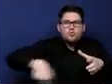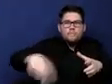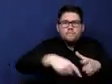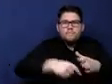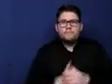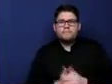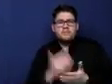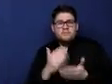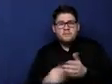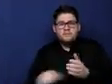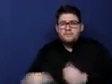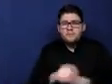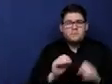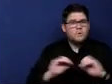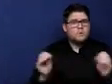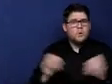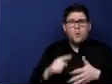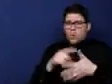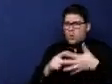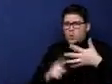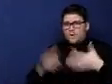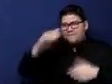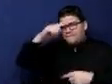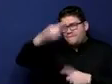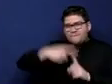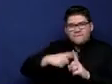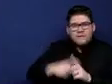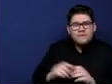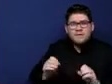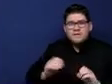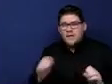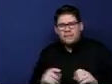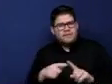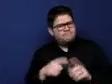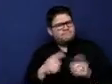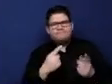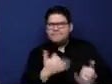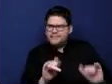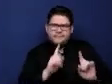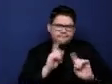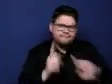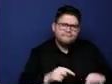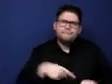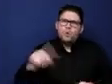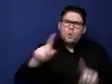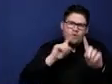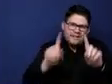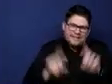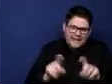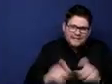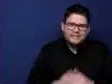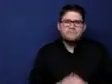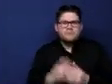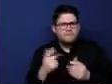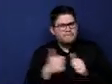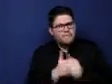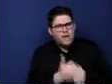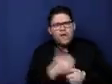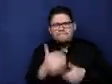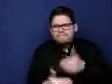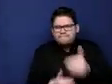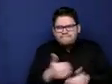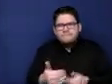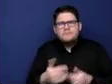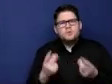contacts, we're providing support to people to isolate away from their household contacts. So we are doing all of those things